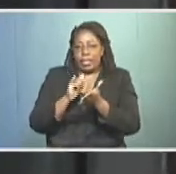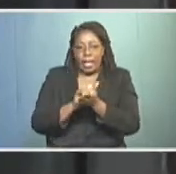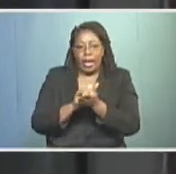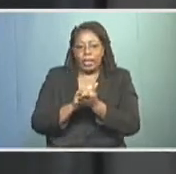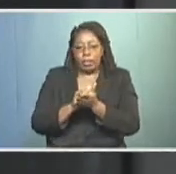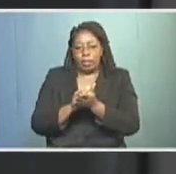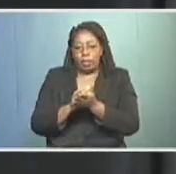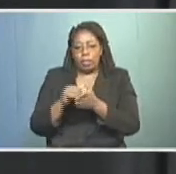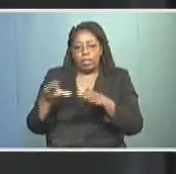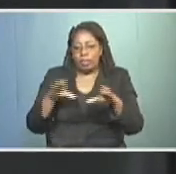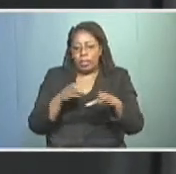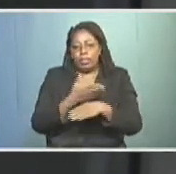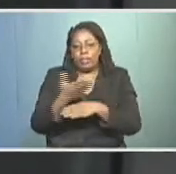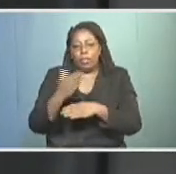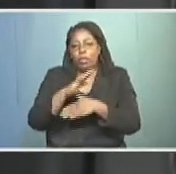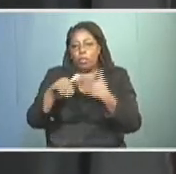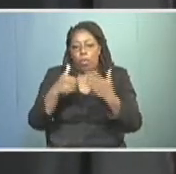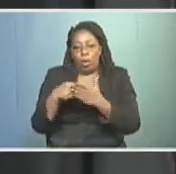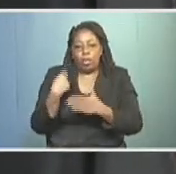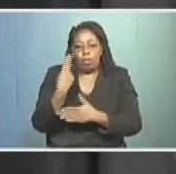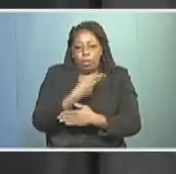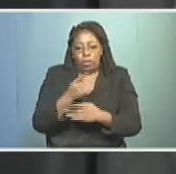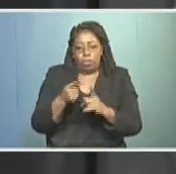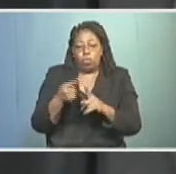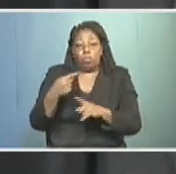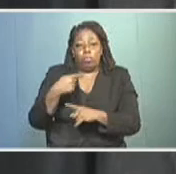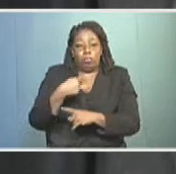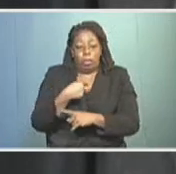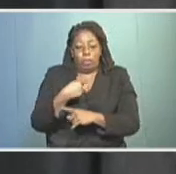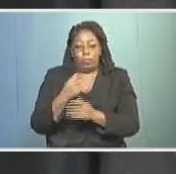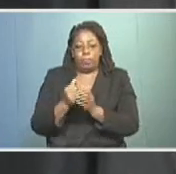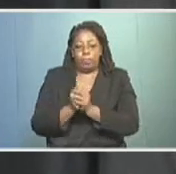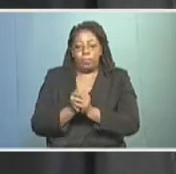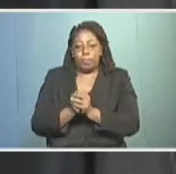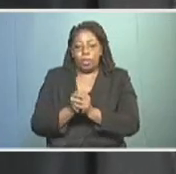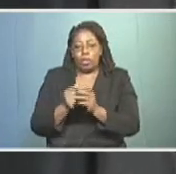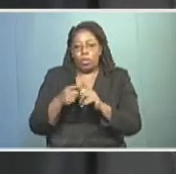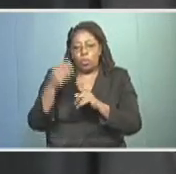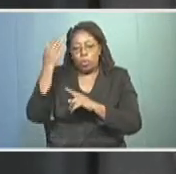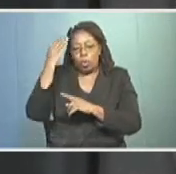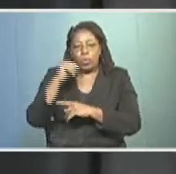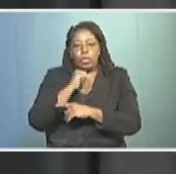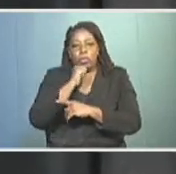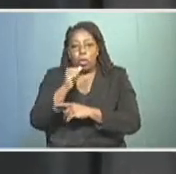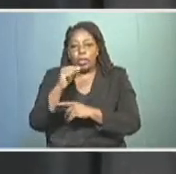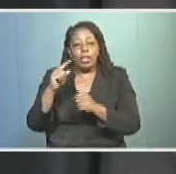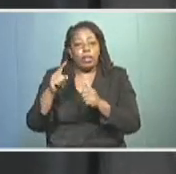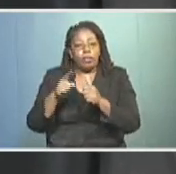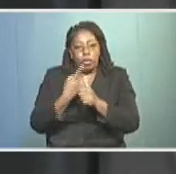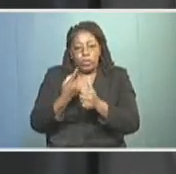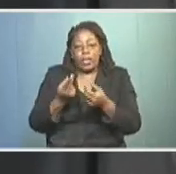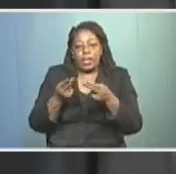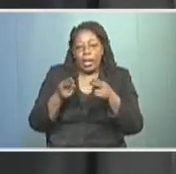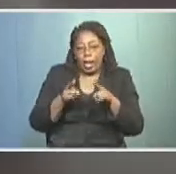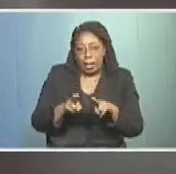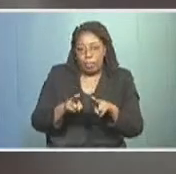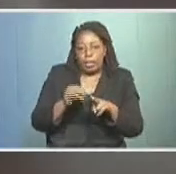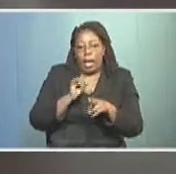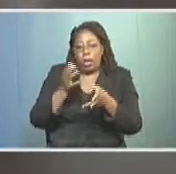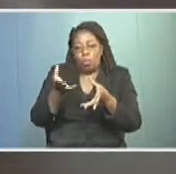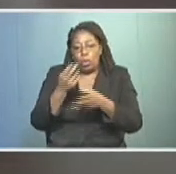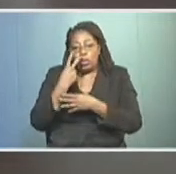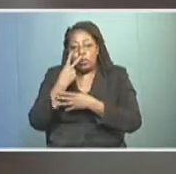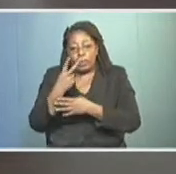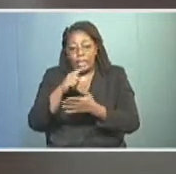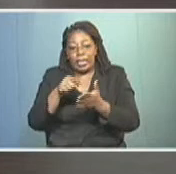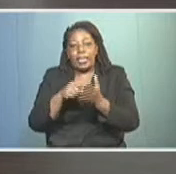That did something to all of us, and to me in particular. And to know that he wasn't the first that it happened to, I wanted to see